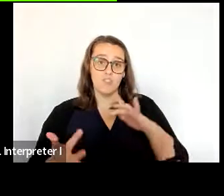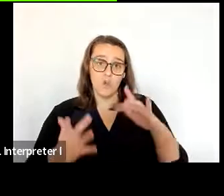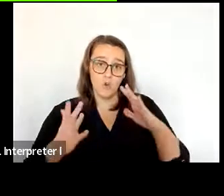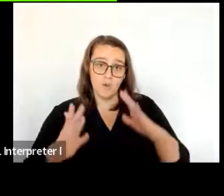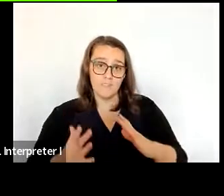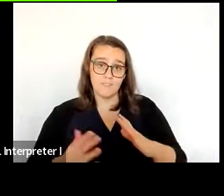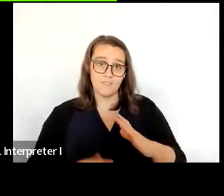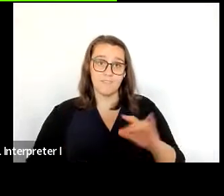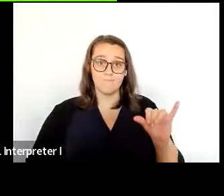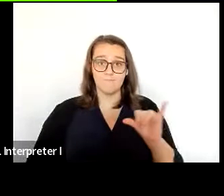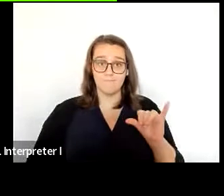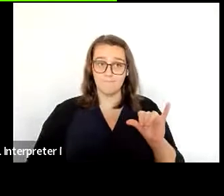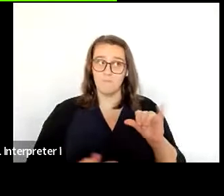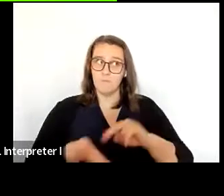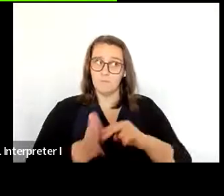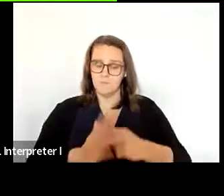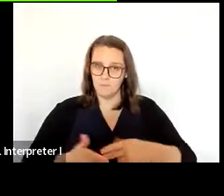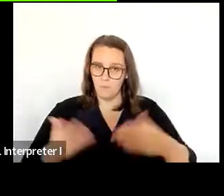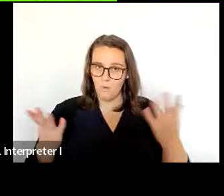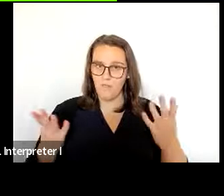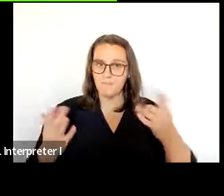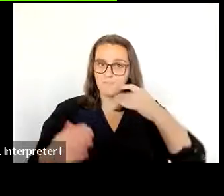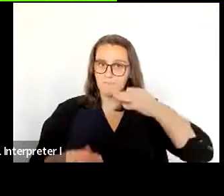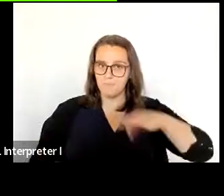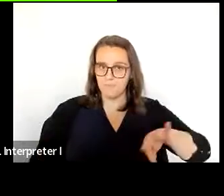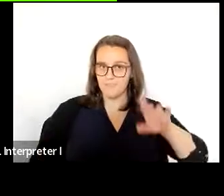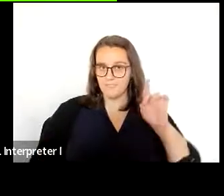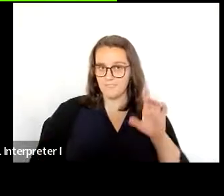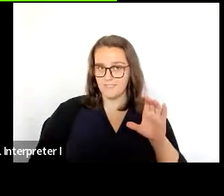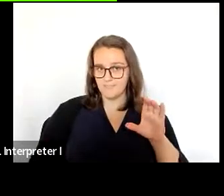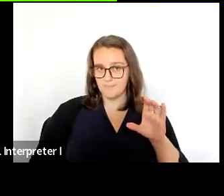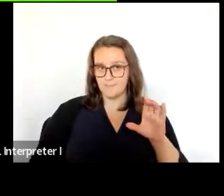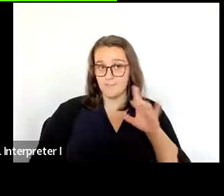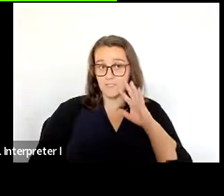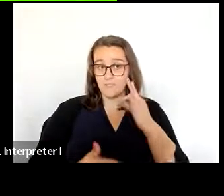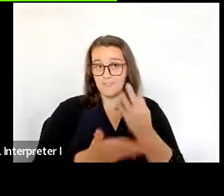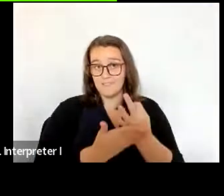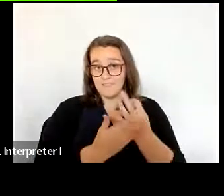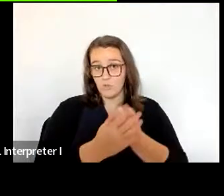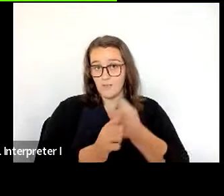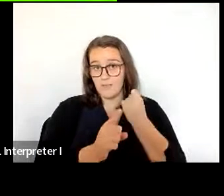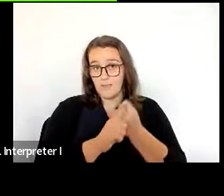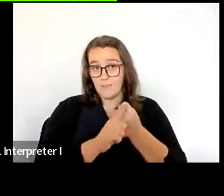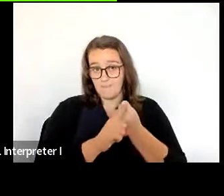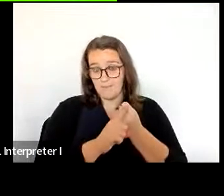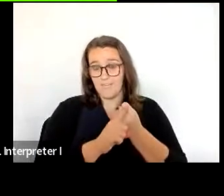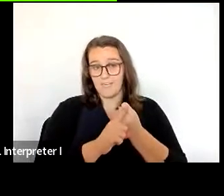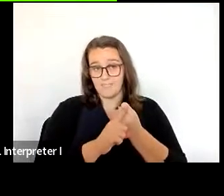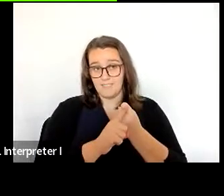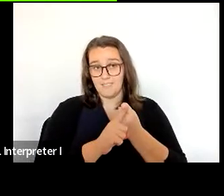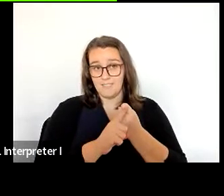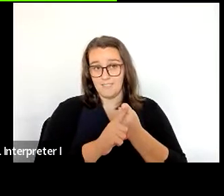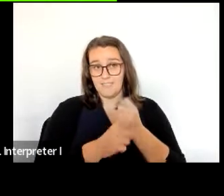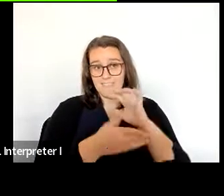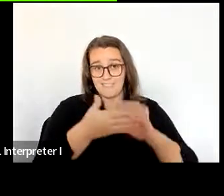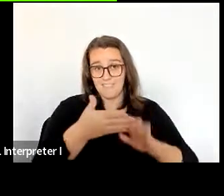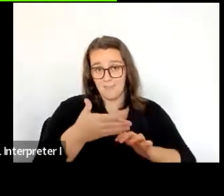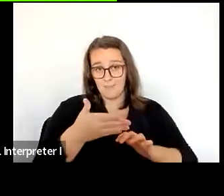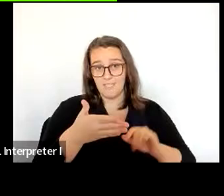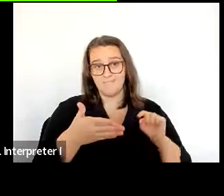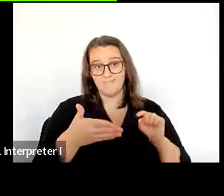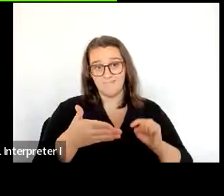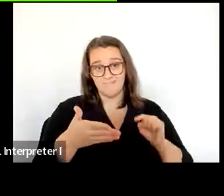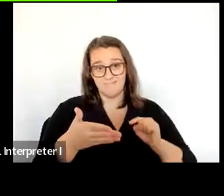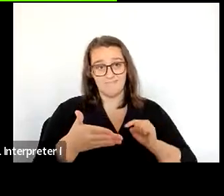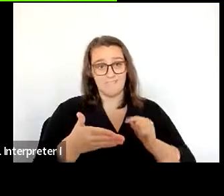therefore benefits the district. And I also want to note that the fiscal impact statement for this bill does state that funds